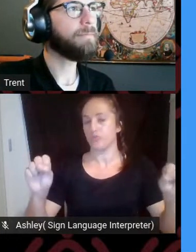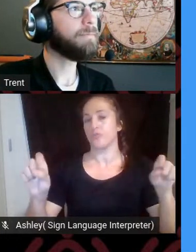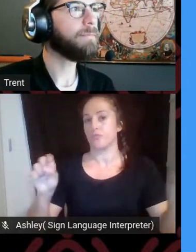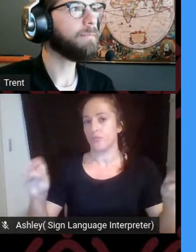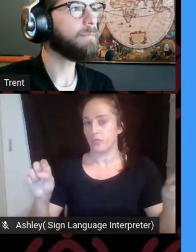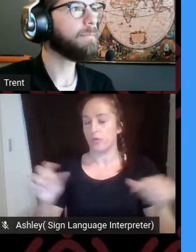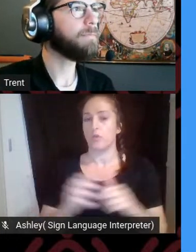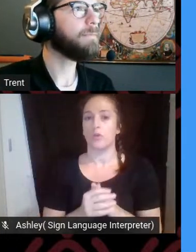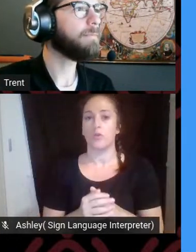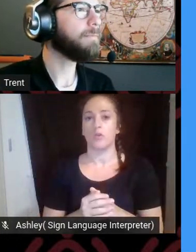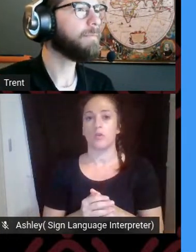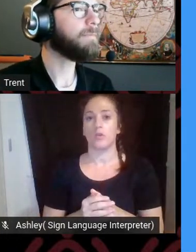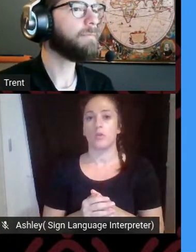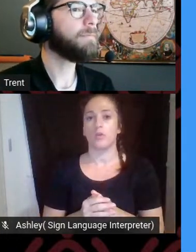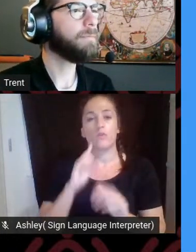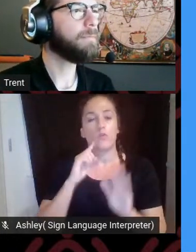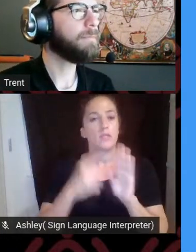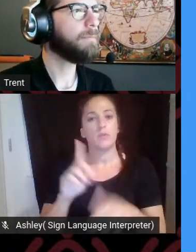data.